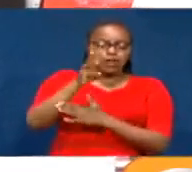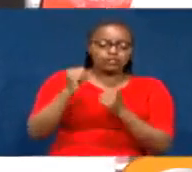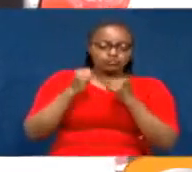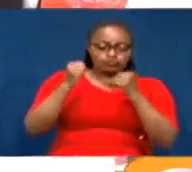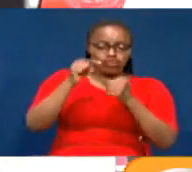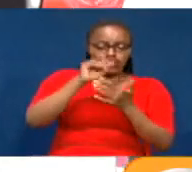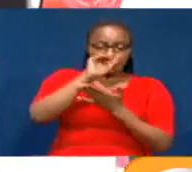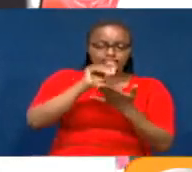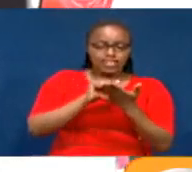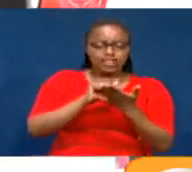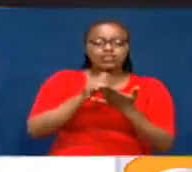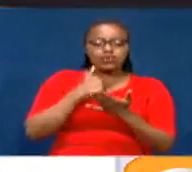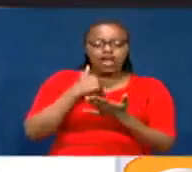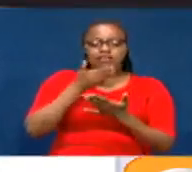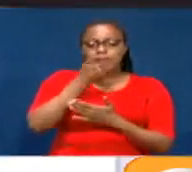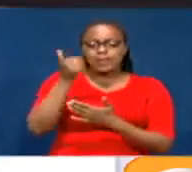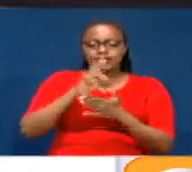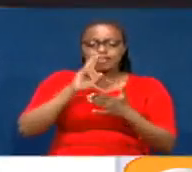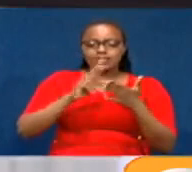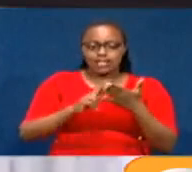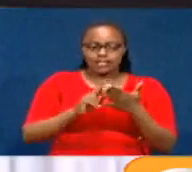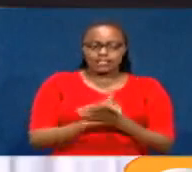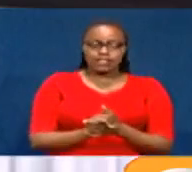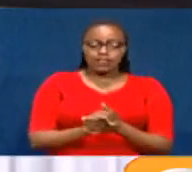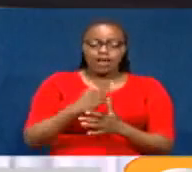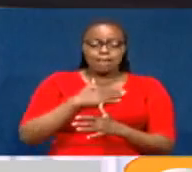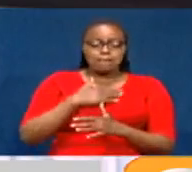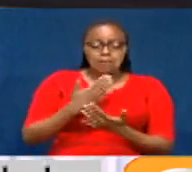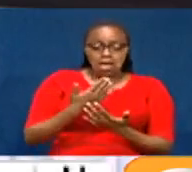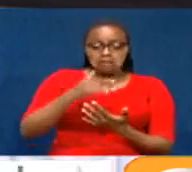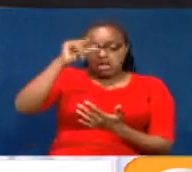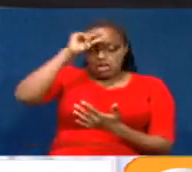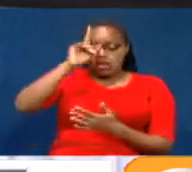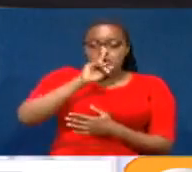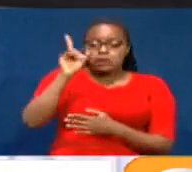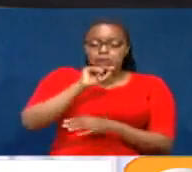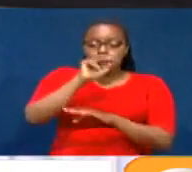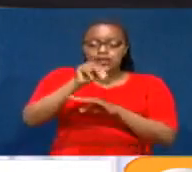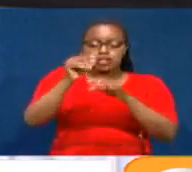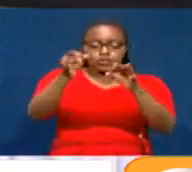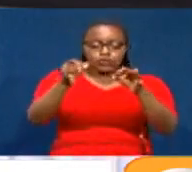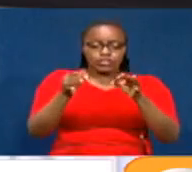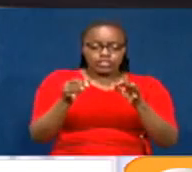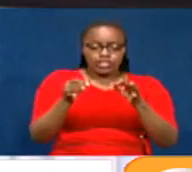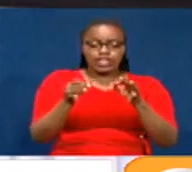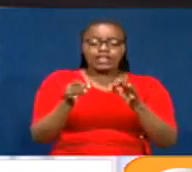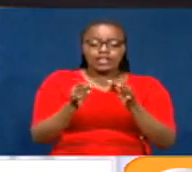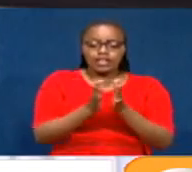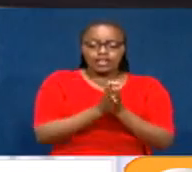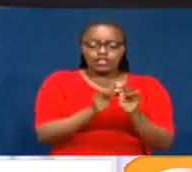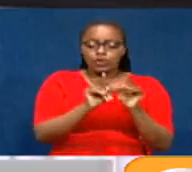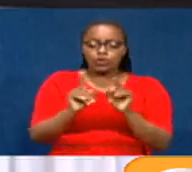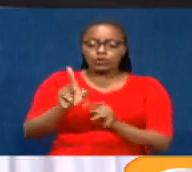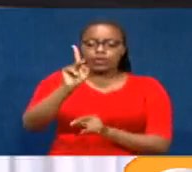strengthening the facility for better results. My administration did direct the National Treasury and the Kenya